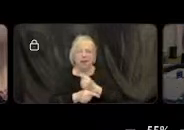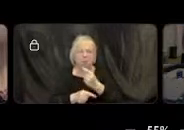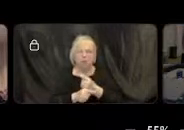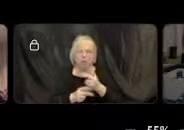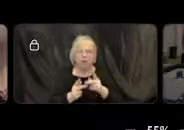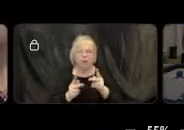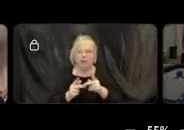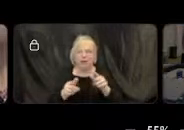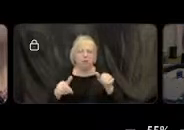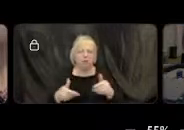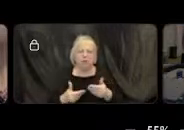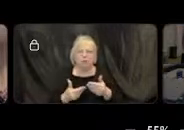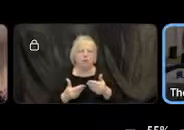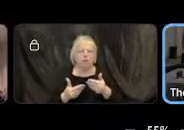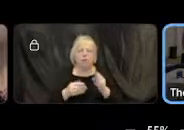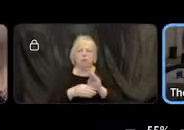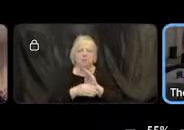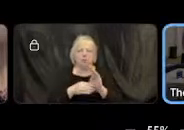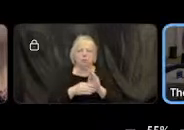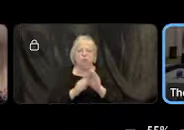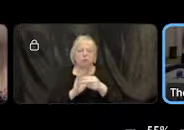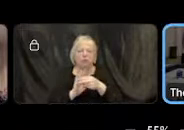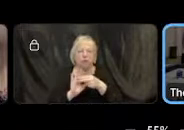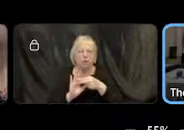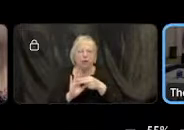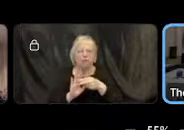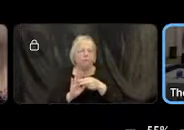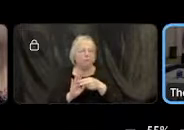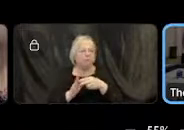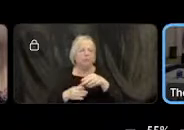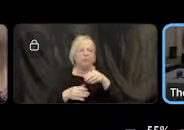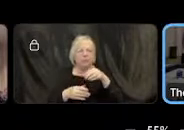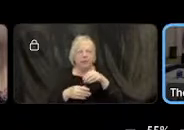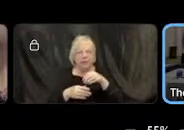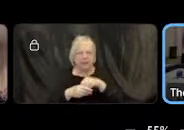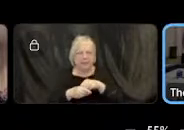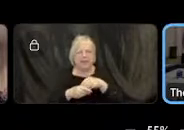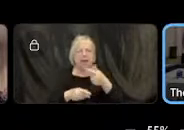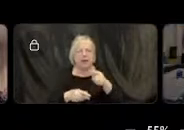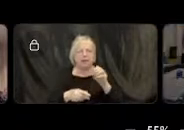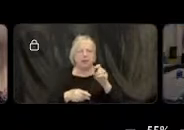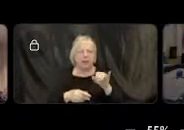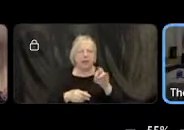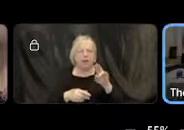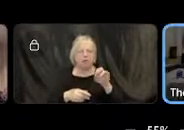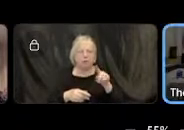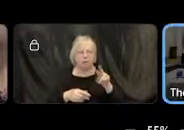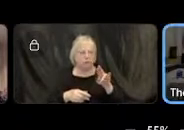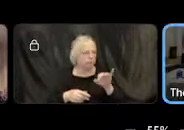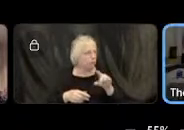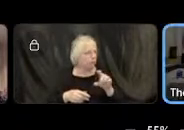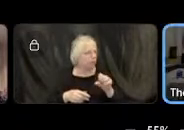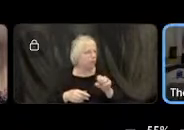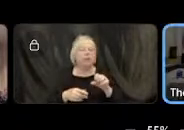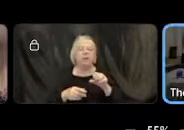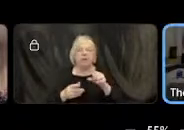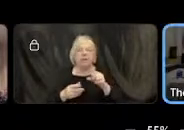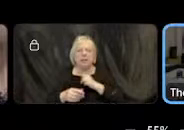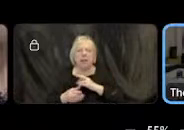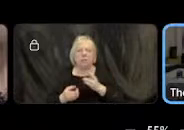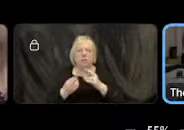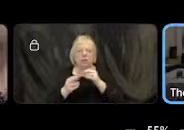to introduce commercial zoning along the east side of Guyer Springs Road. Staff recommends denial of the requested C4